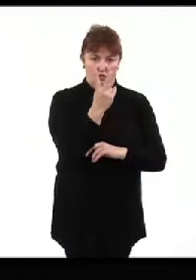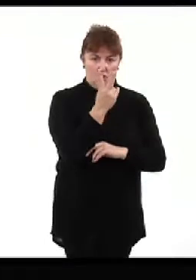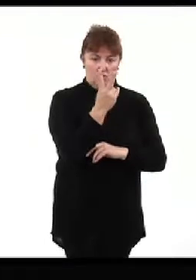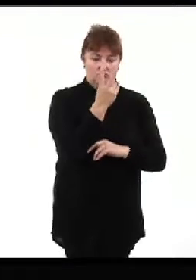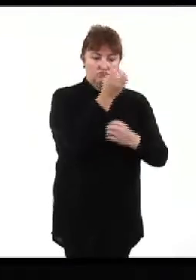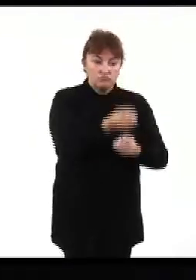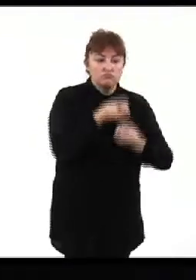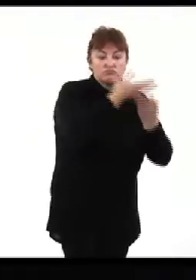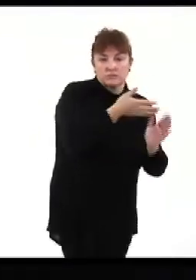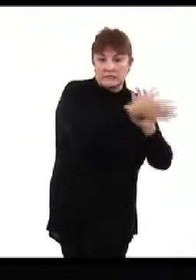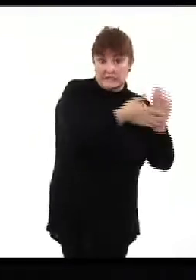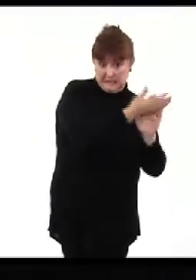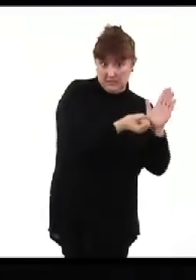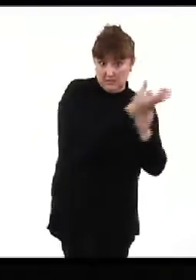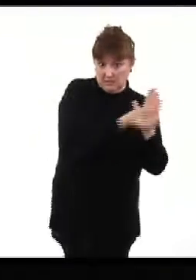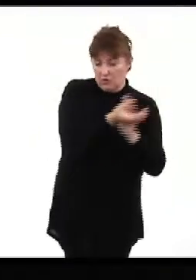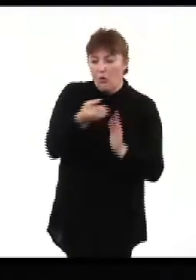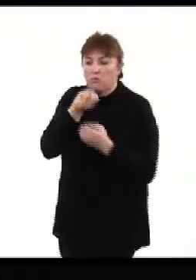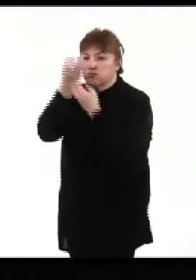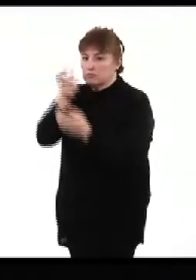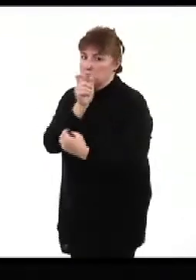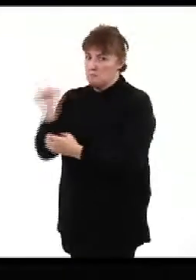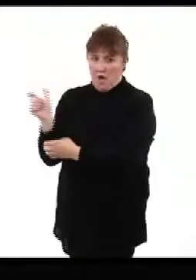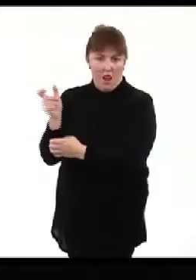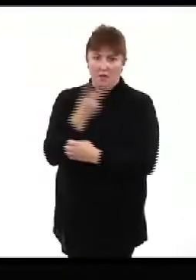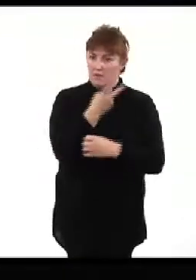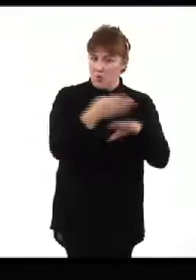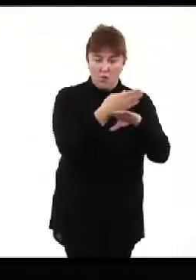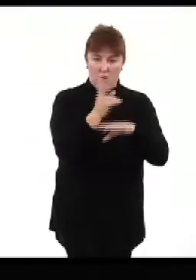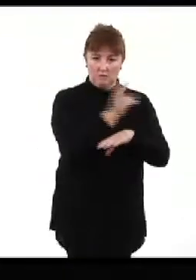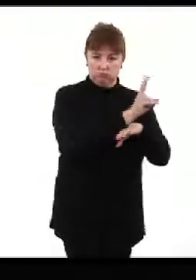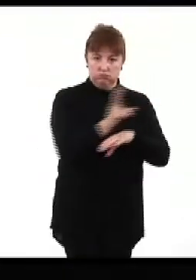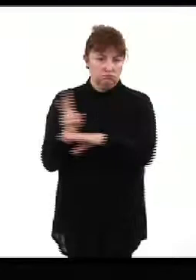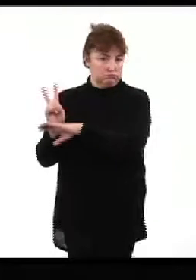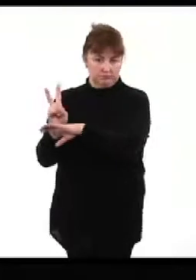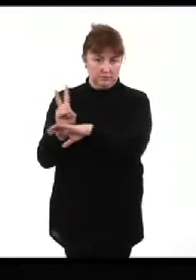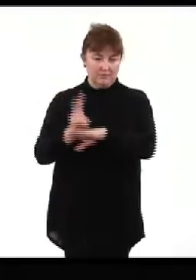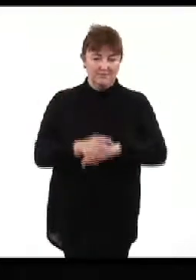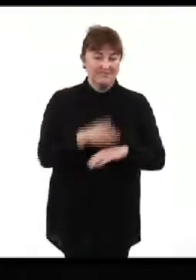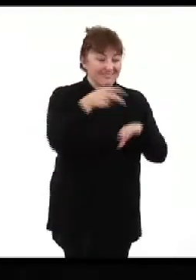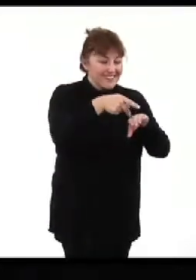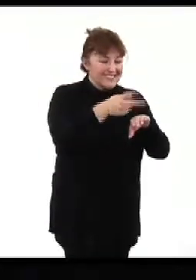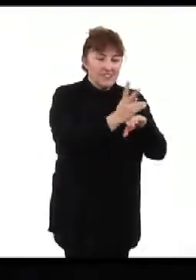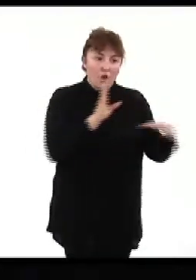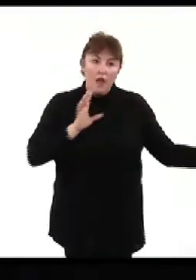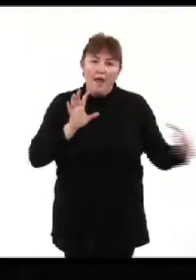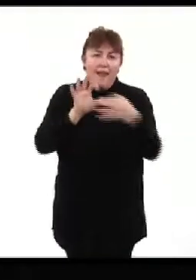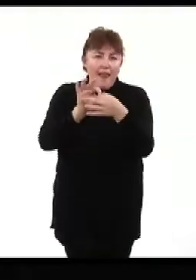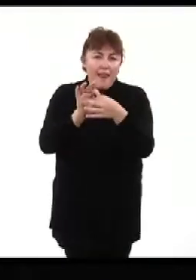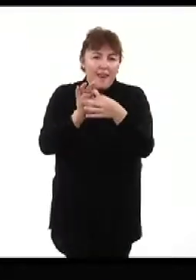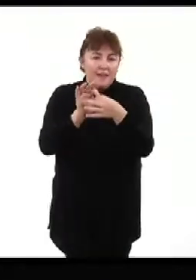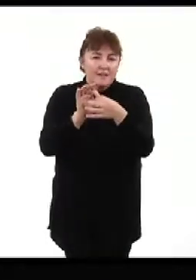production. So what this tells us is that this region is not specifically tied to the